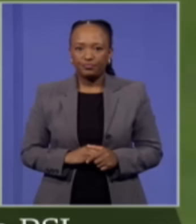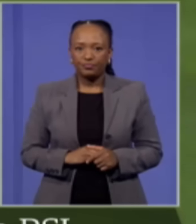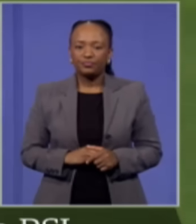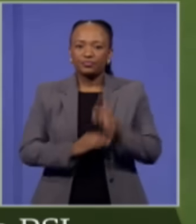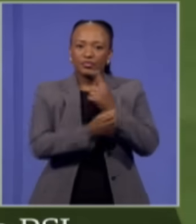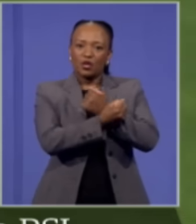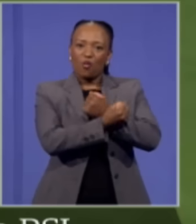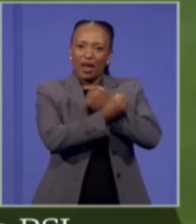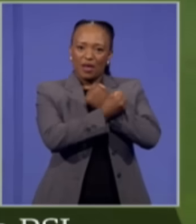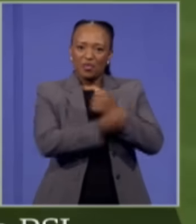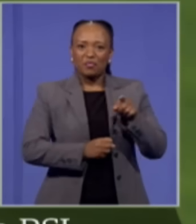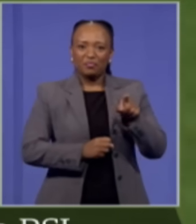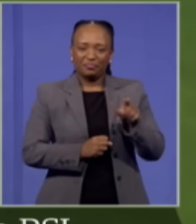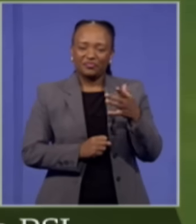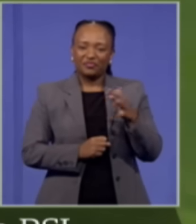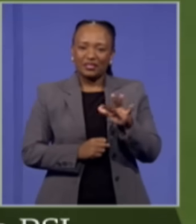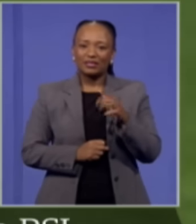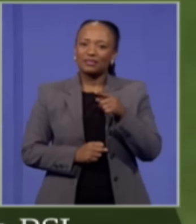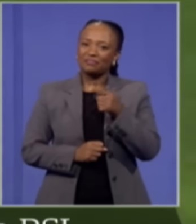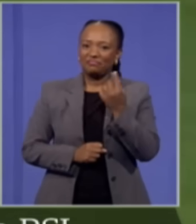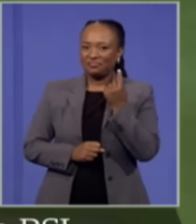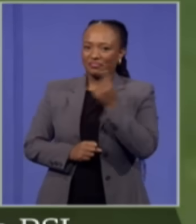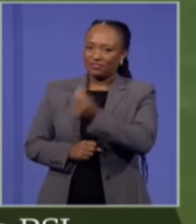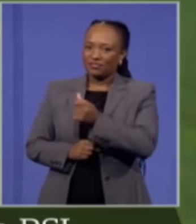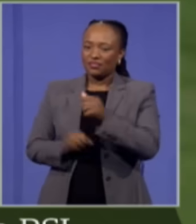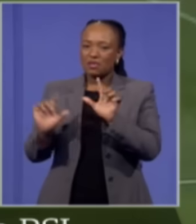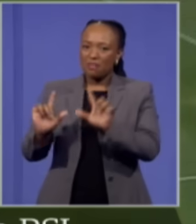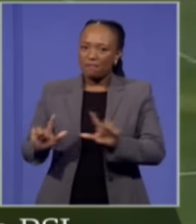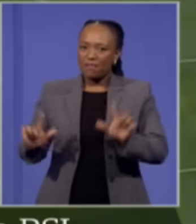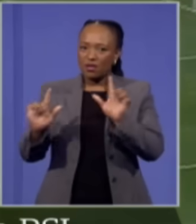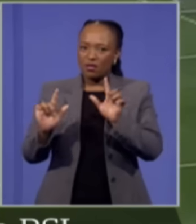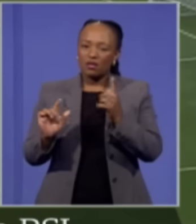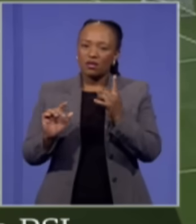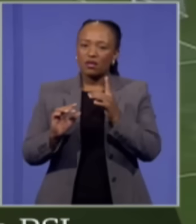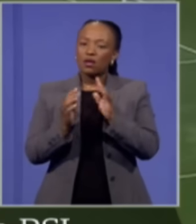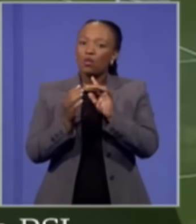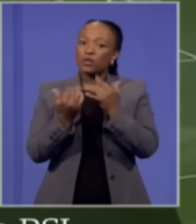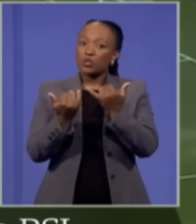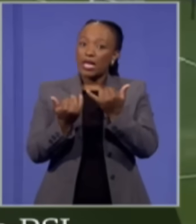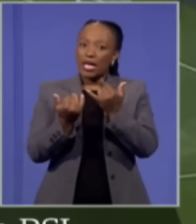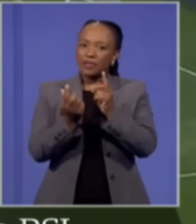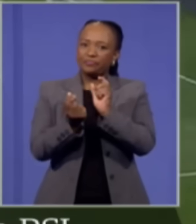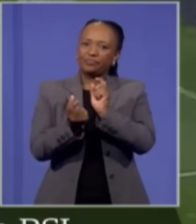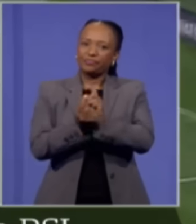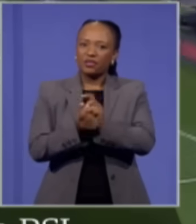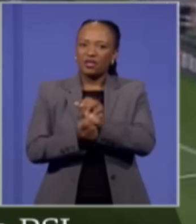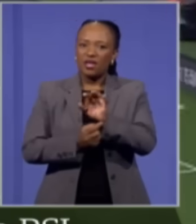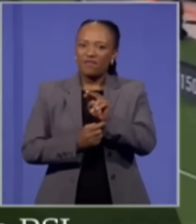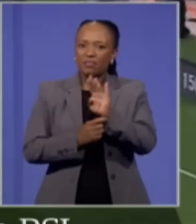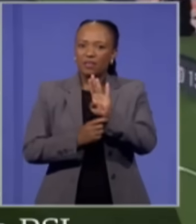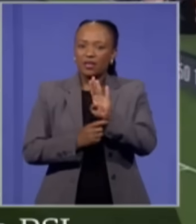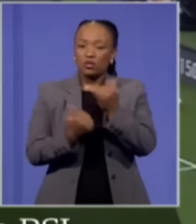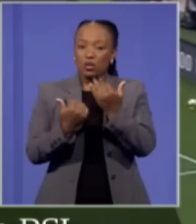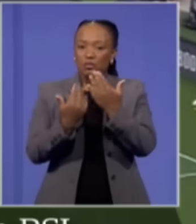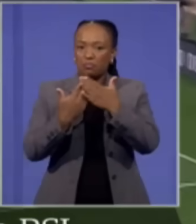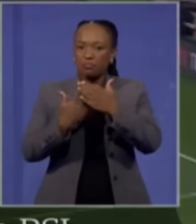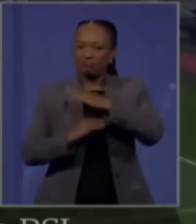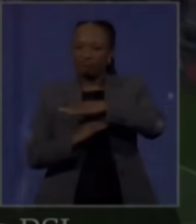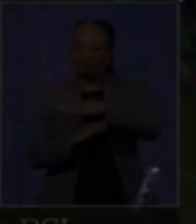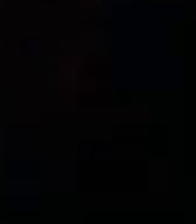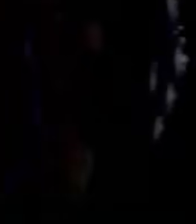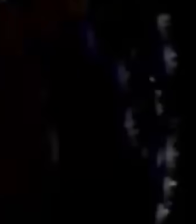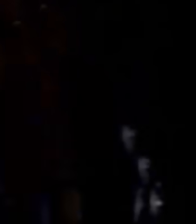Orlando Pirates e bontshitse Mamelodi Sundowns dipila di falla papading e neng e bapalla stadiumong sa FNB pejana kajeno.